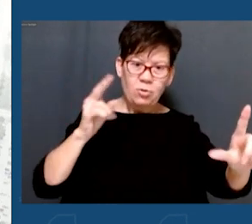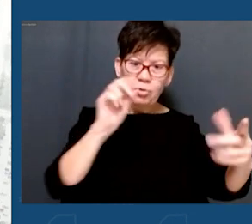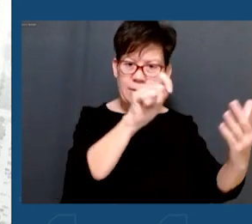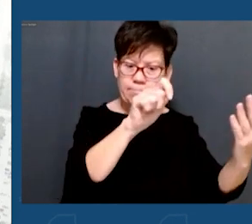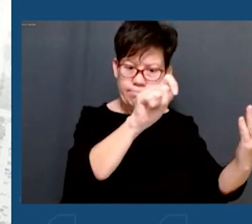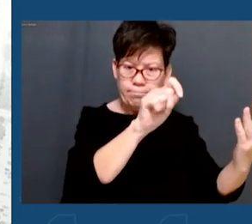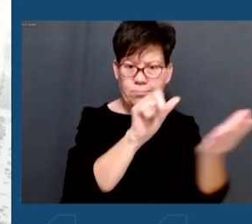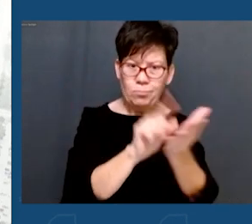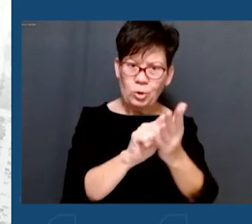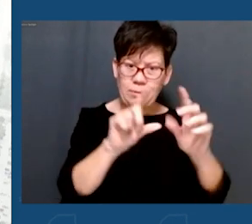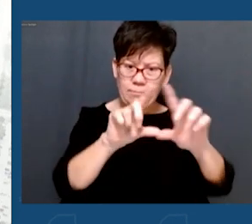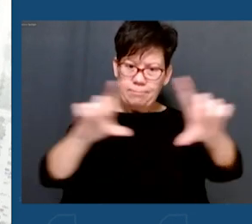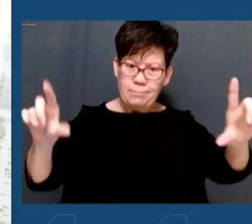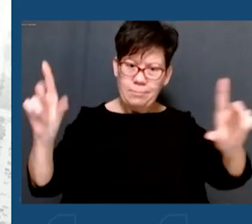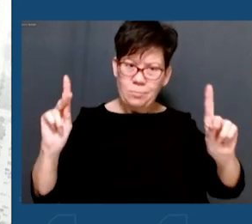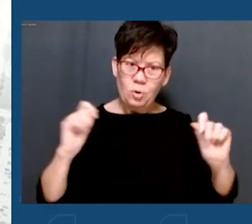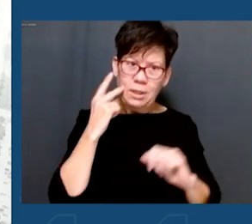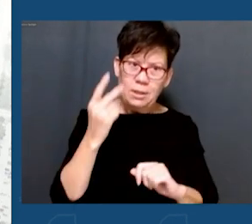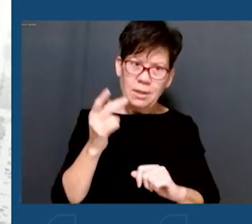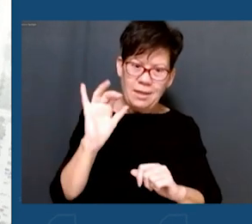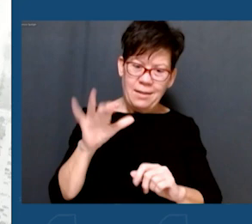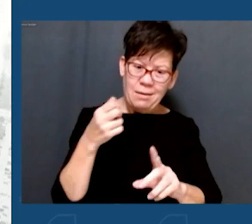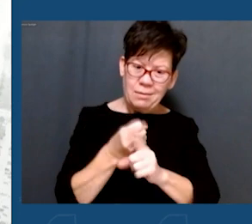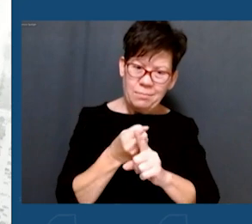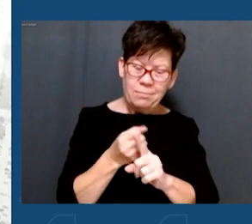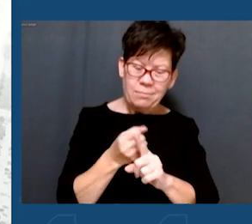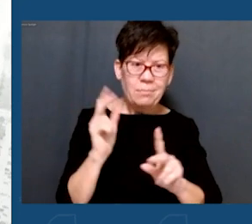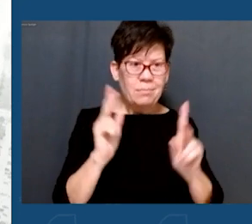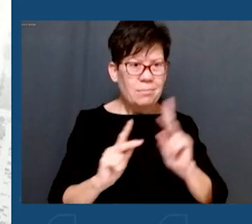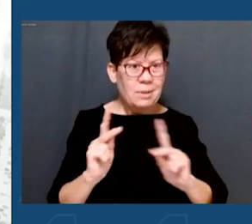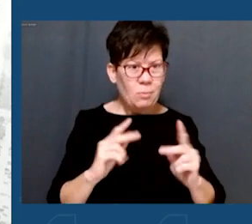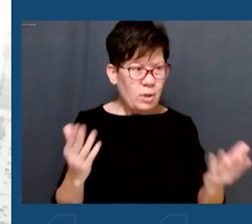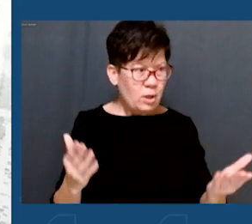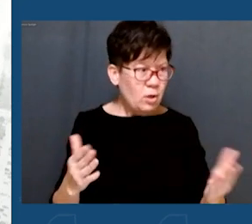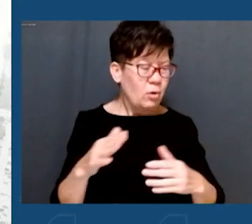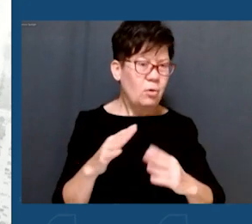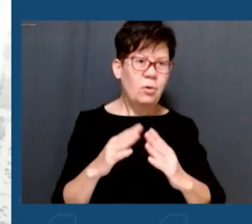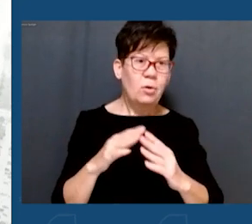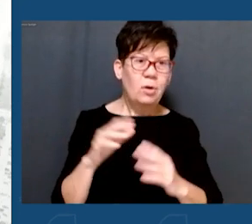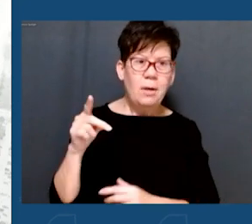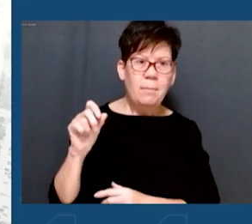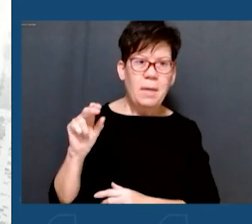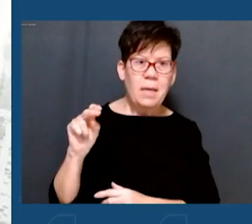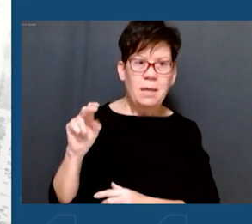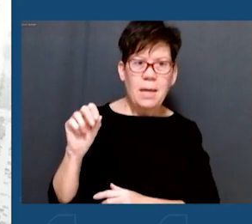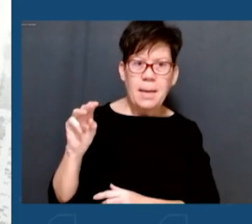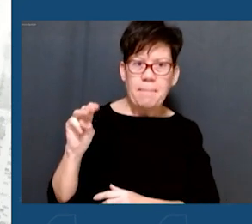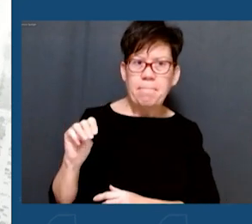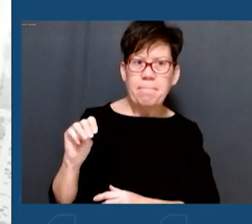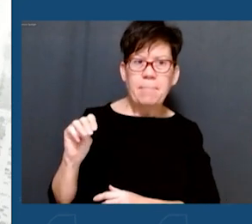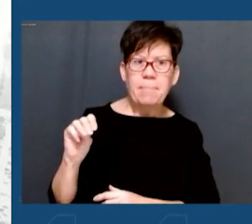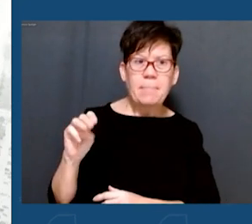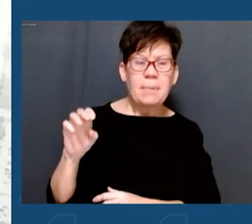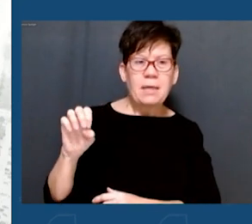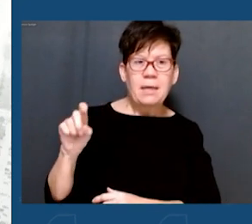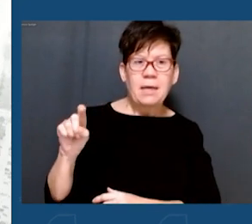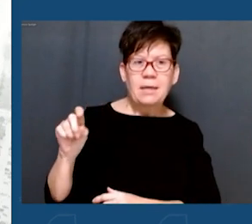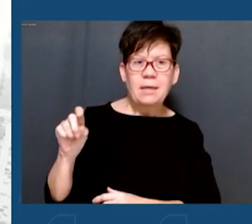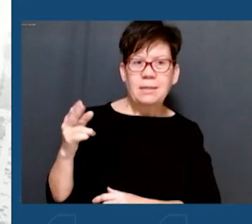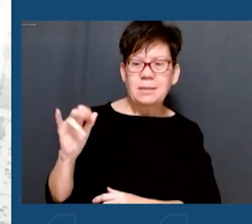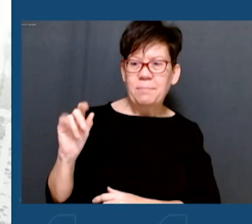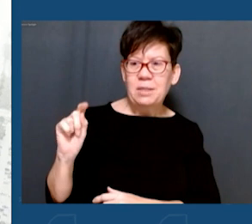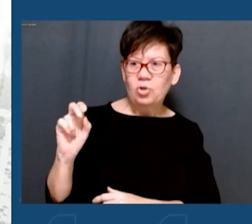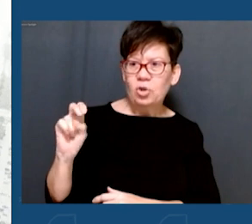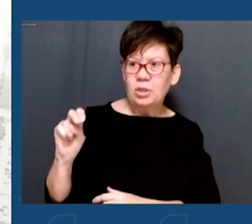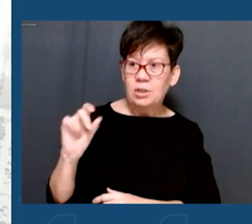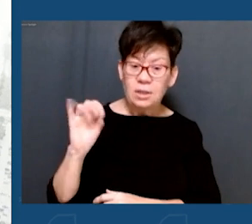American society, and the Pan Am exhibition. And when we're not learning something, let's have some fun. Let's go roller